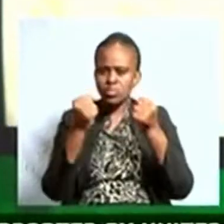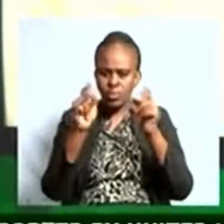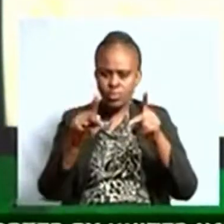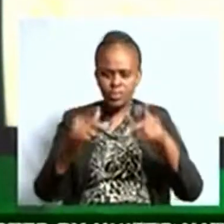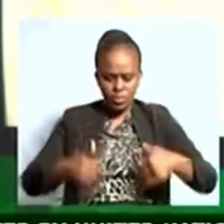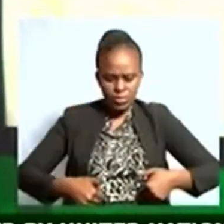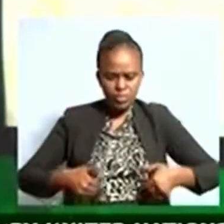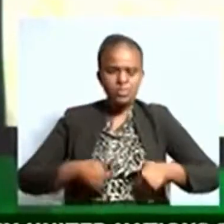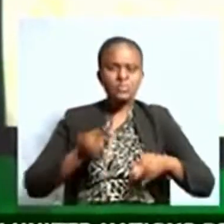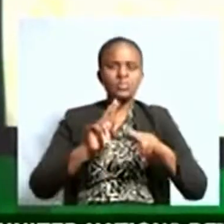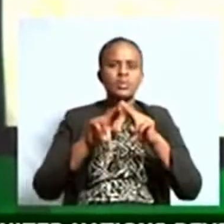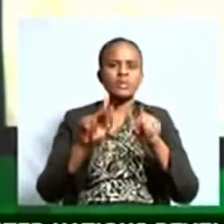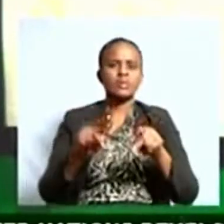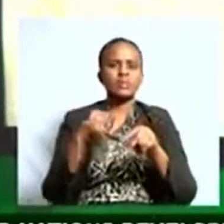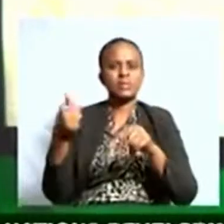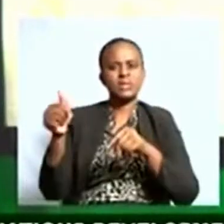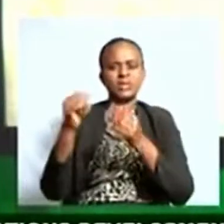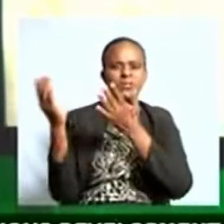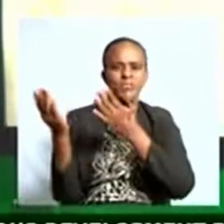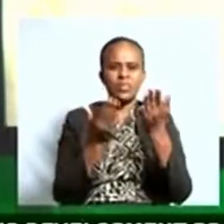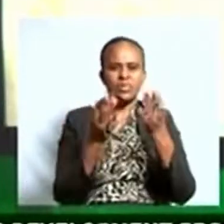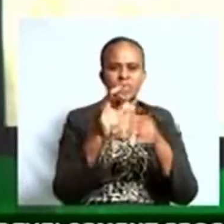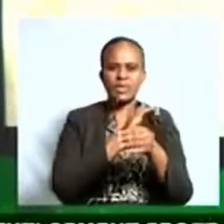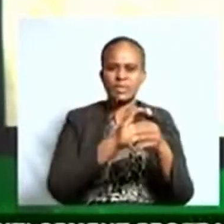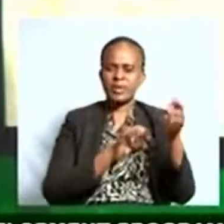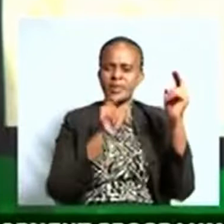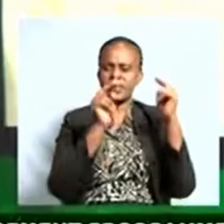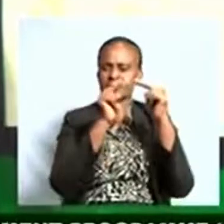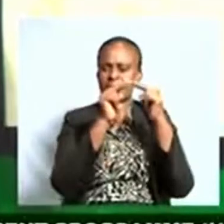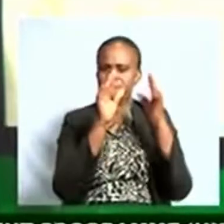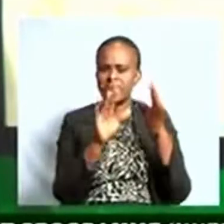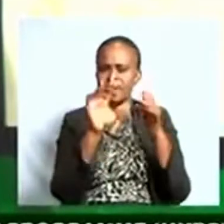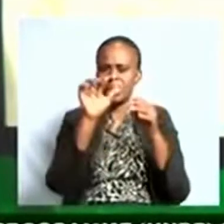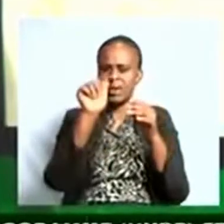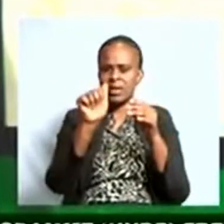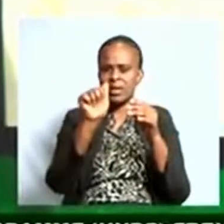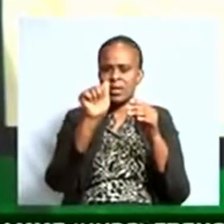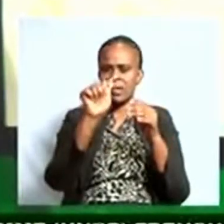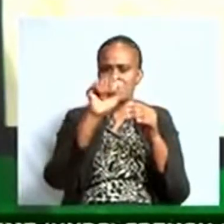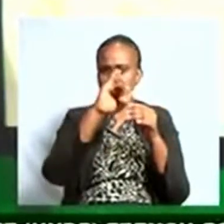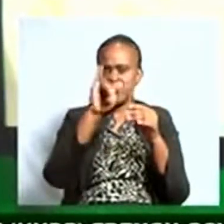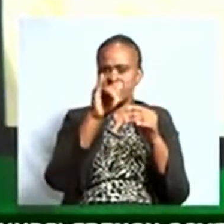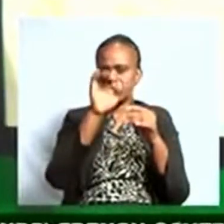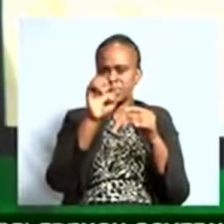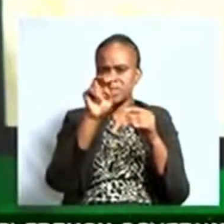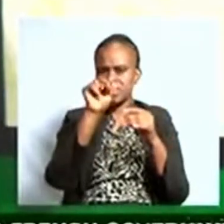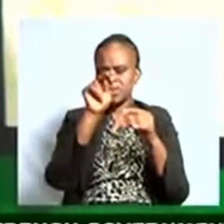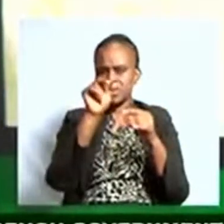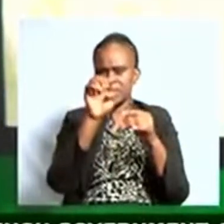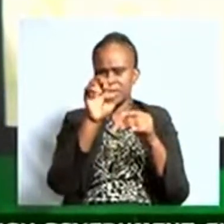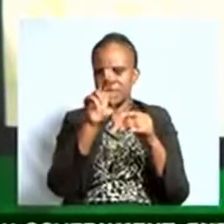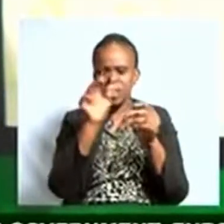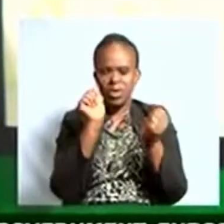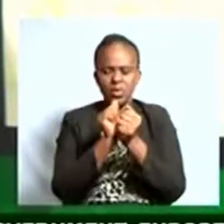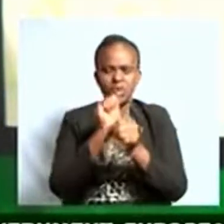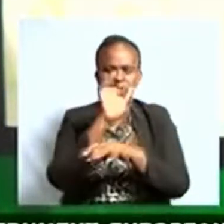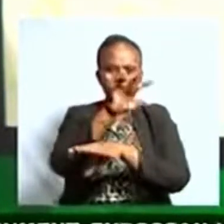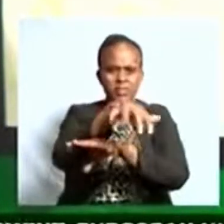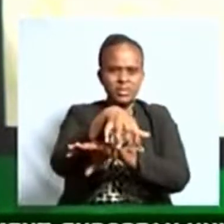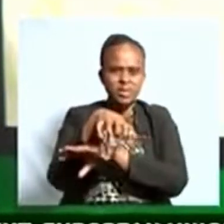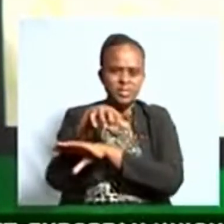He brought in a contractor called Agente Transport with tippers and